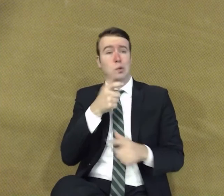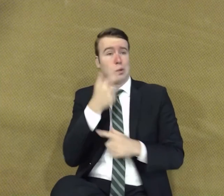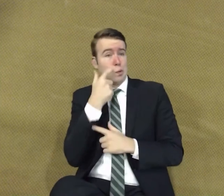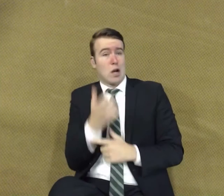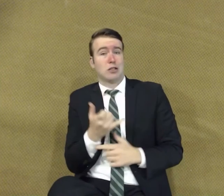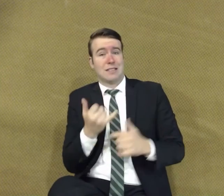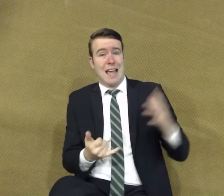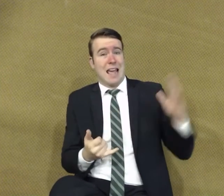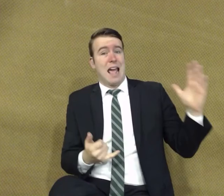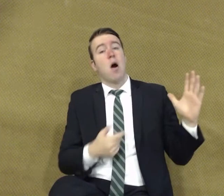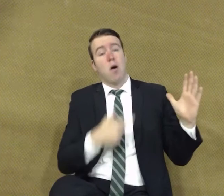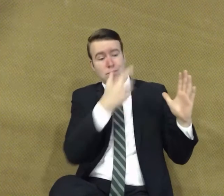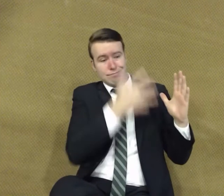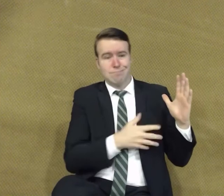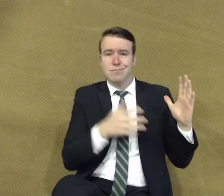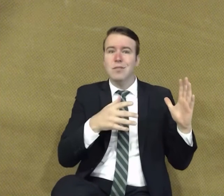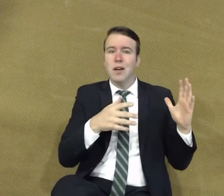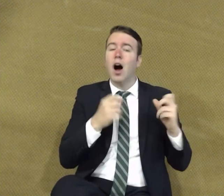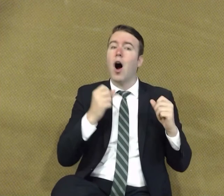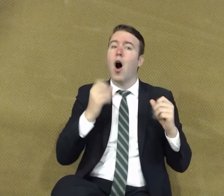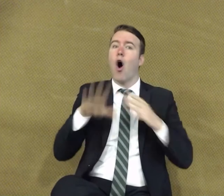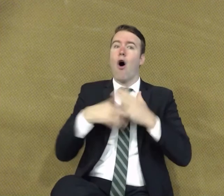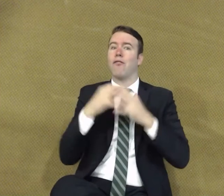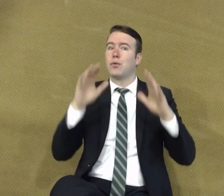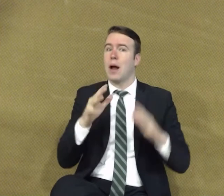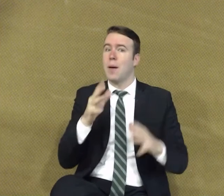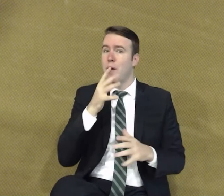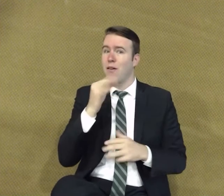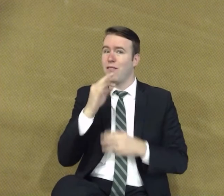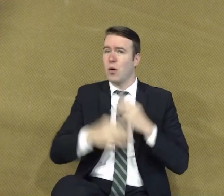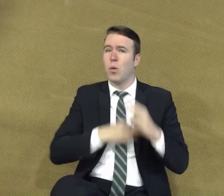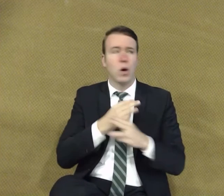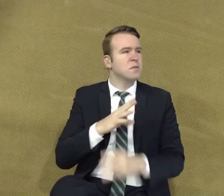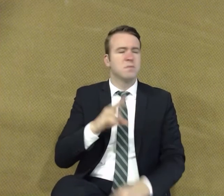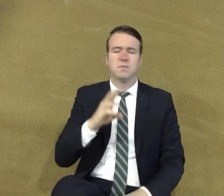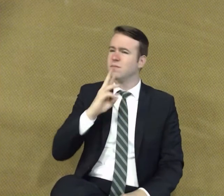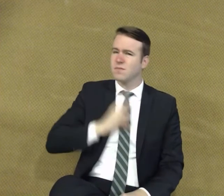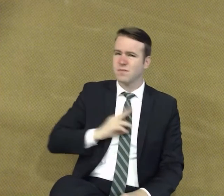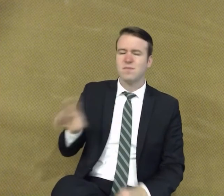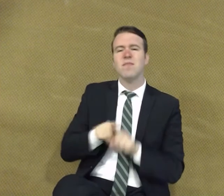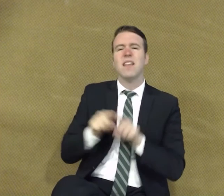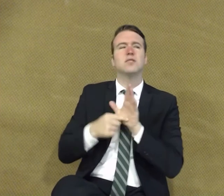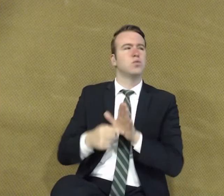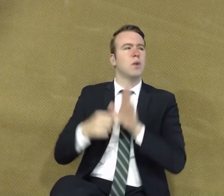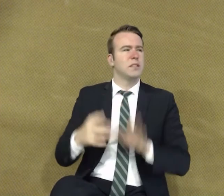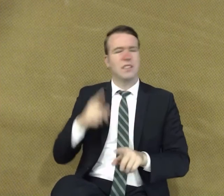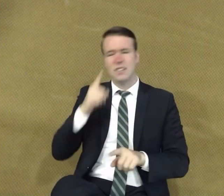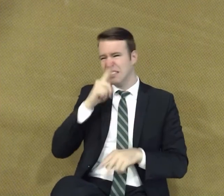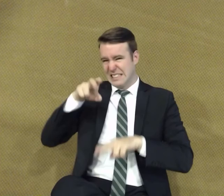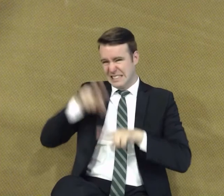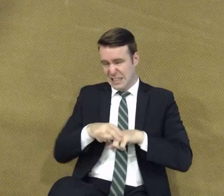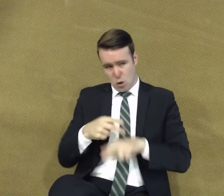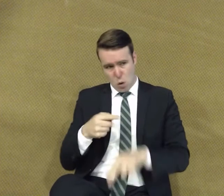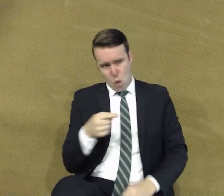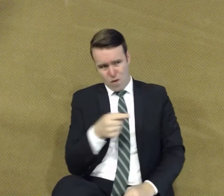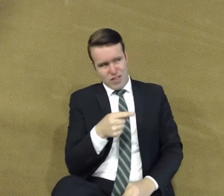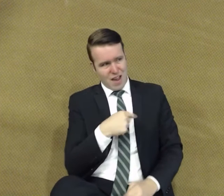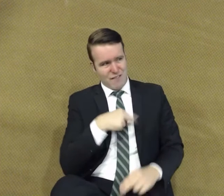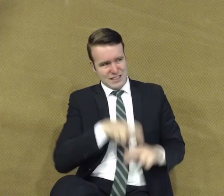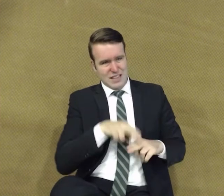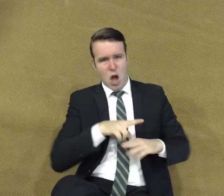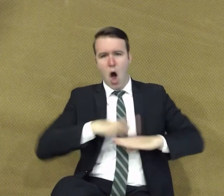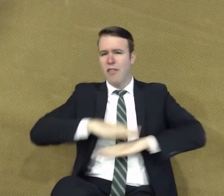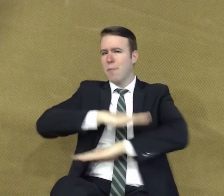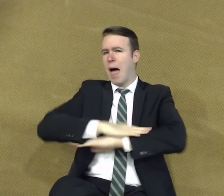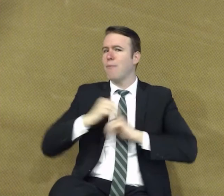tuned in and all of the great mothers of the world, would you just come up here and sit down over there